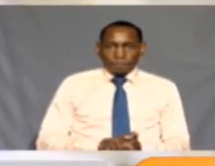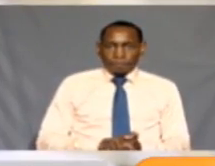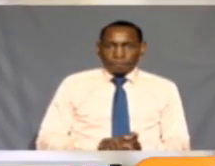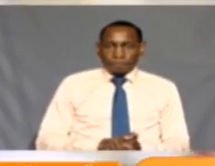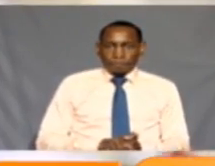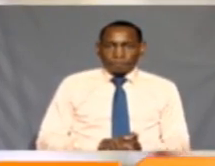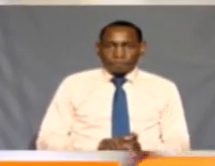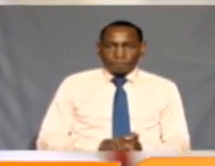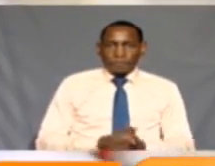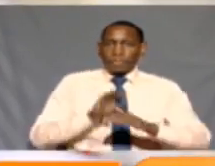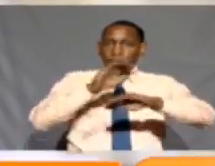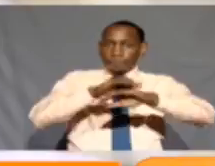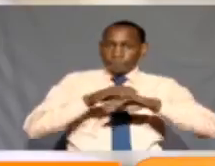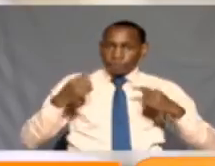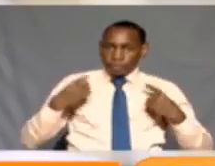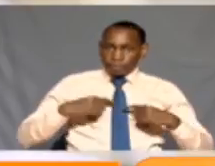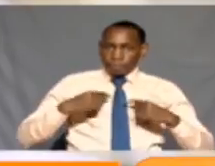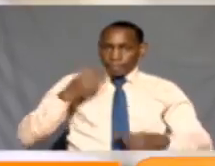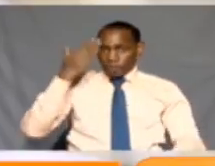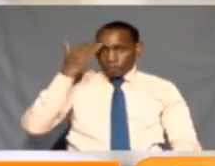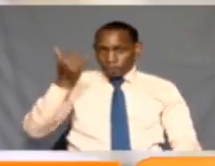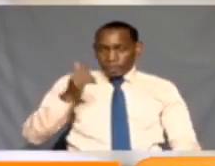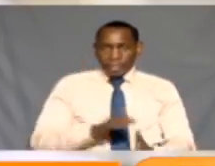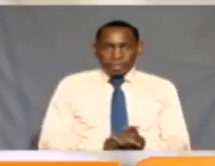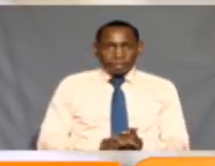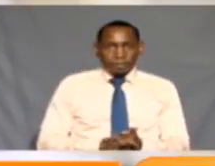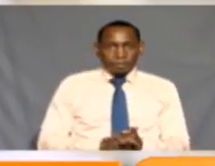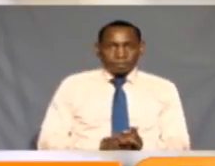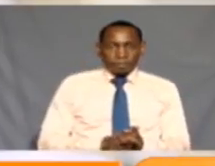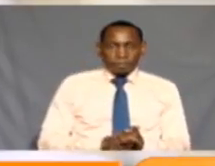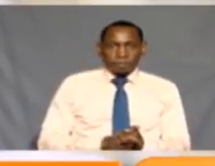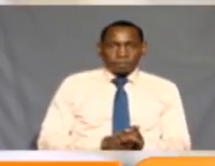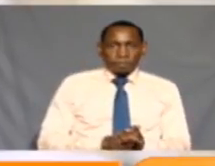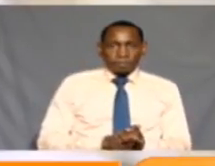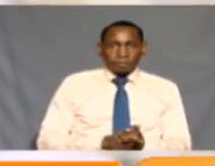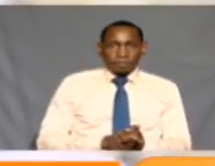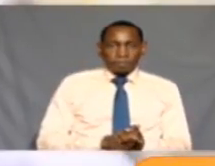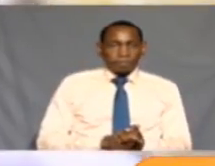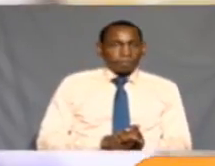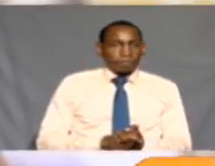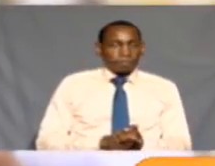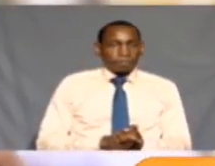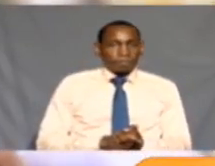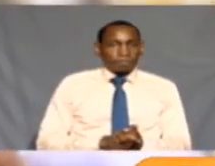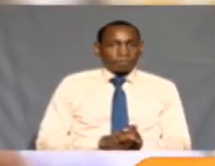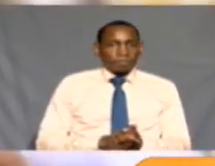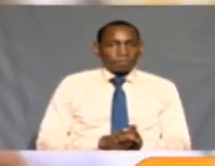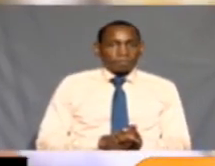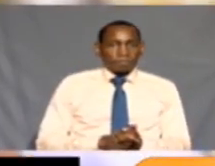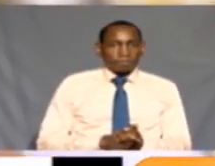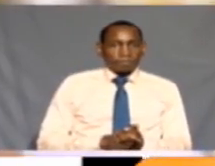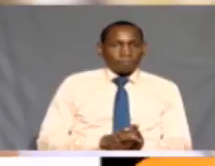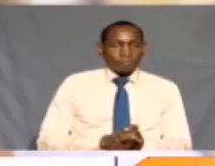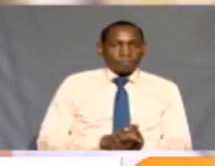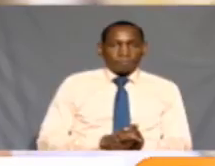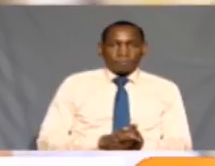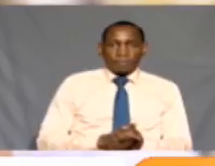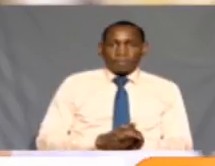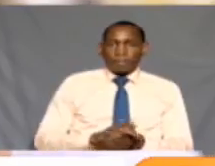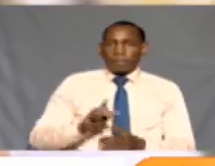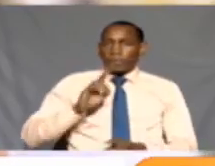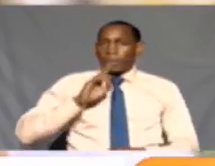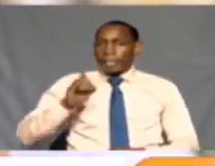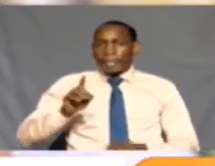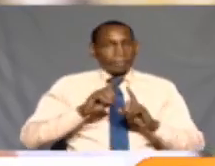better medal because in 2017 I was having a silver medal. I'm not talking about the world record